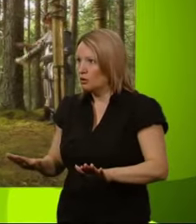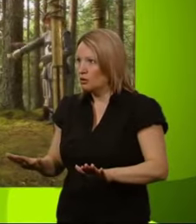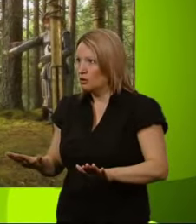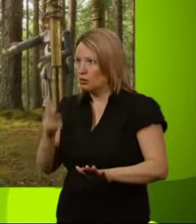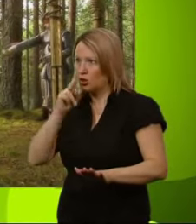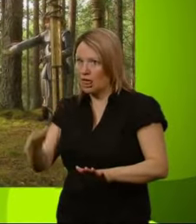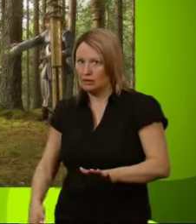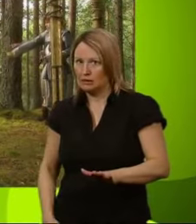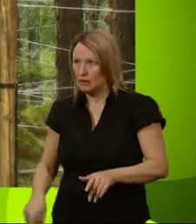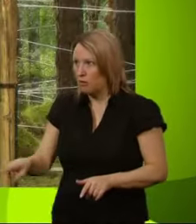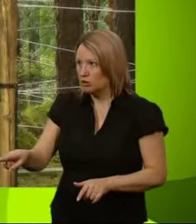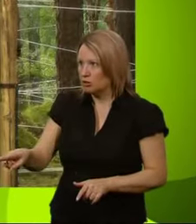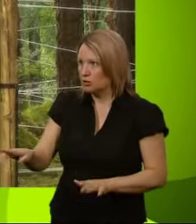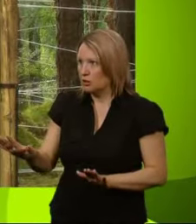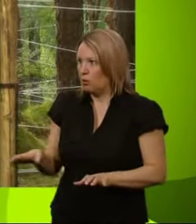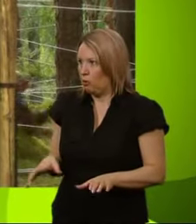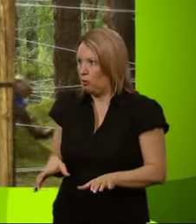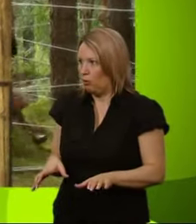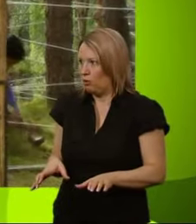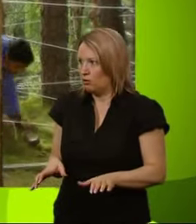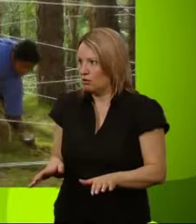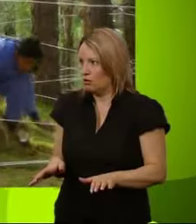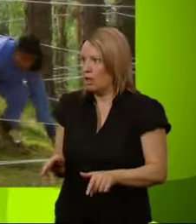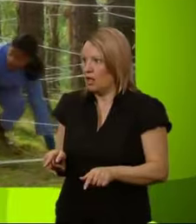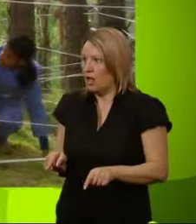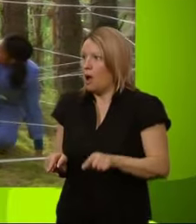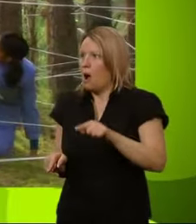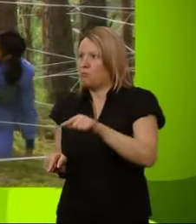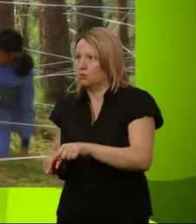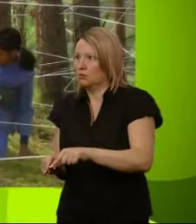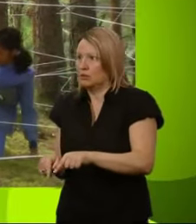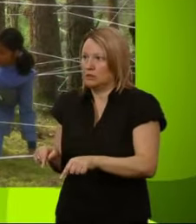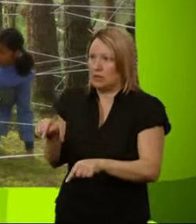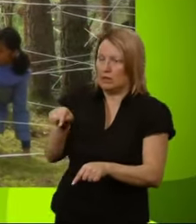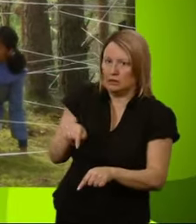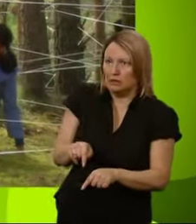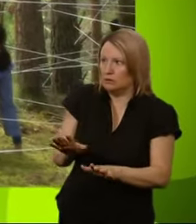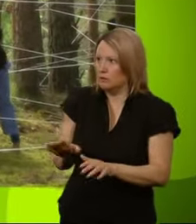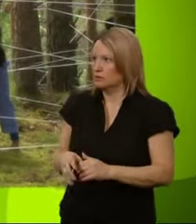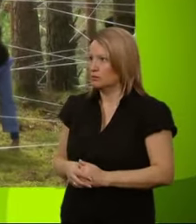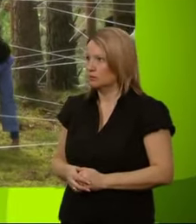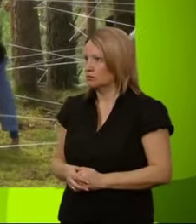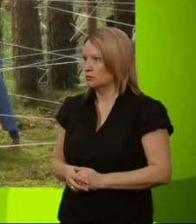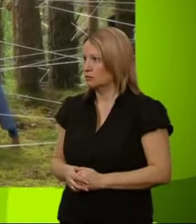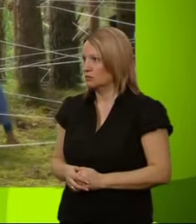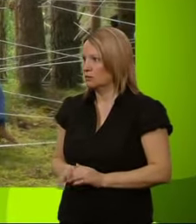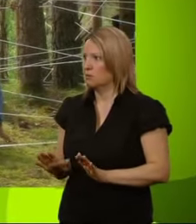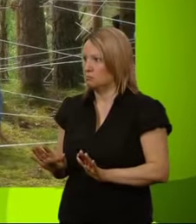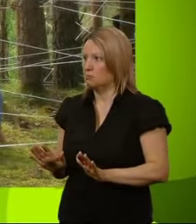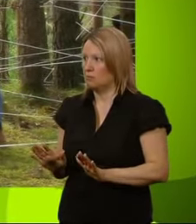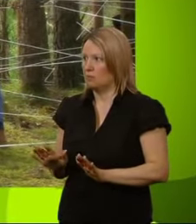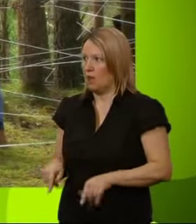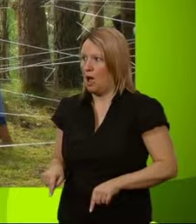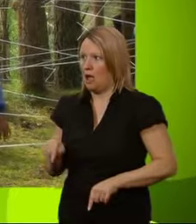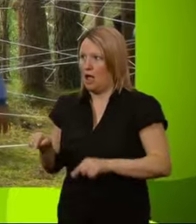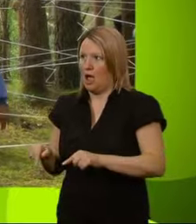Yeah. Watch your legs. Close. Yeah, that's the best way to get over that. Ooh. Yeah, now, got to lift up your